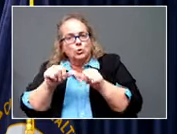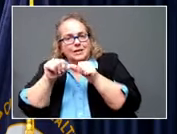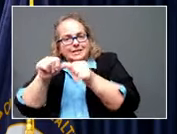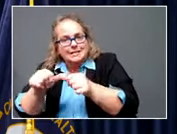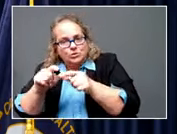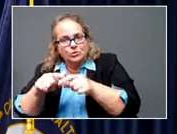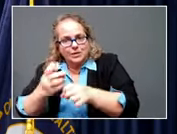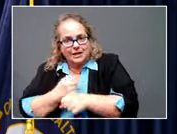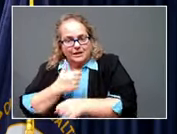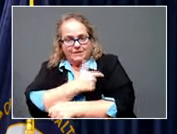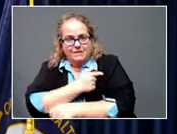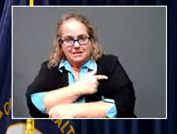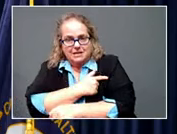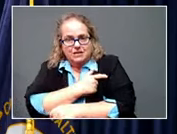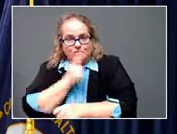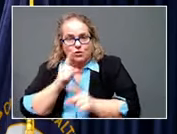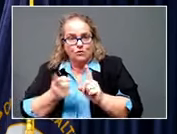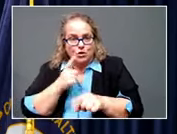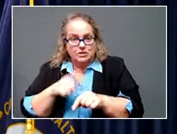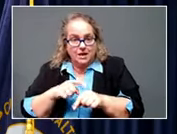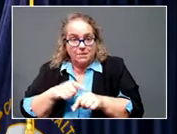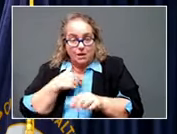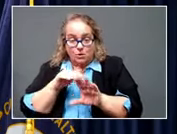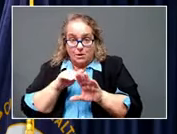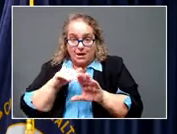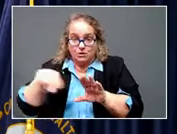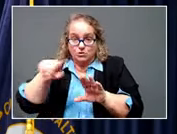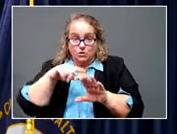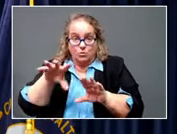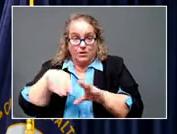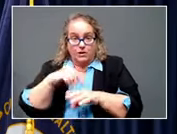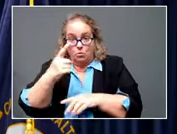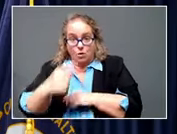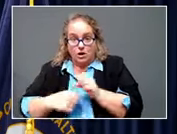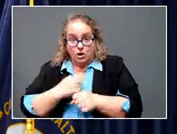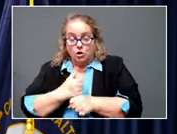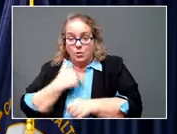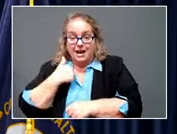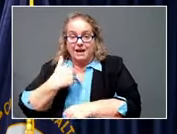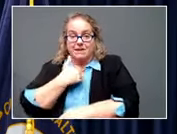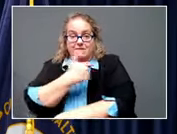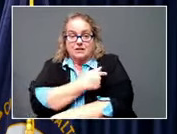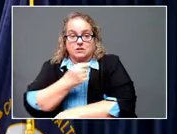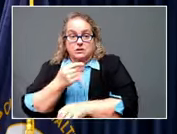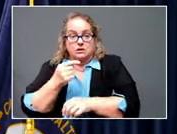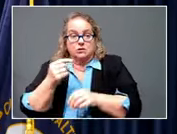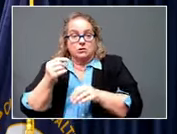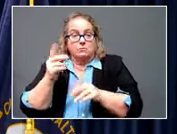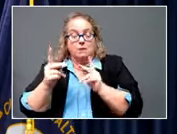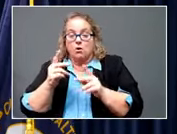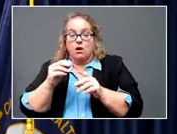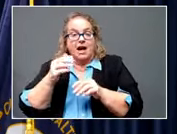the first time. I'd remind everybody that in the course of a year, we vaccinated more people than ever in human history. Pick any state, regardless of